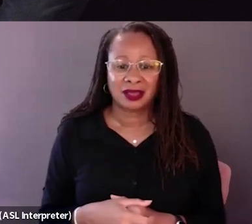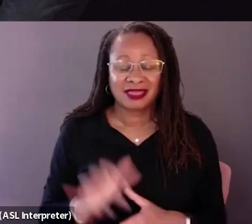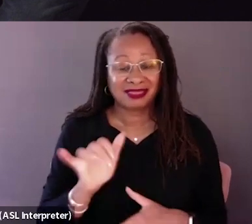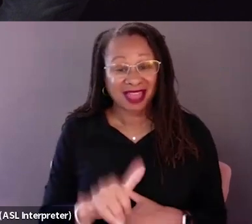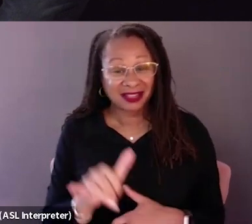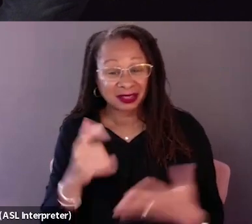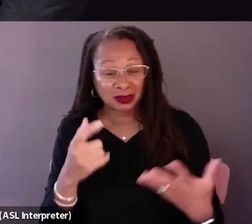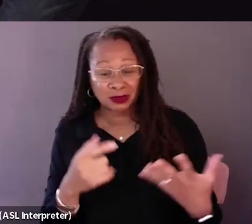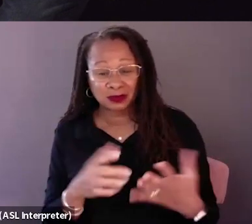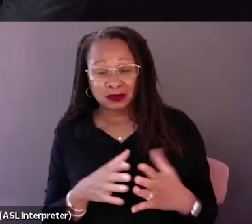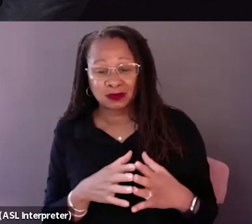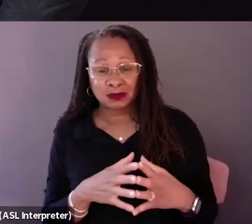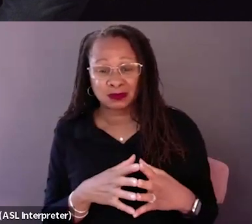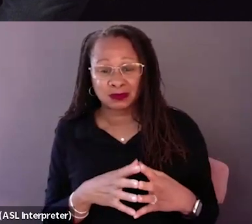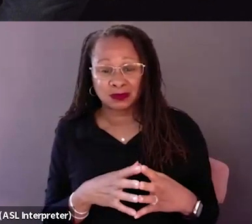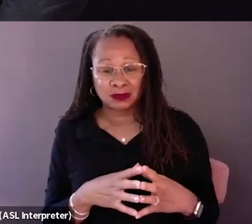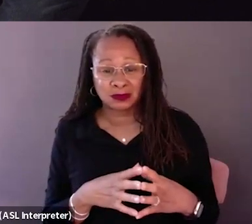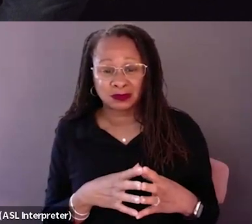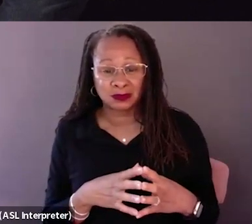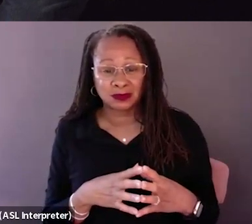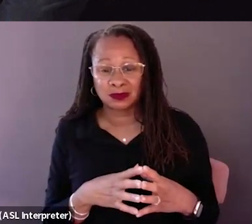what no.